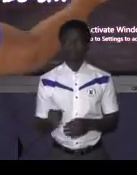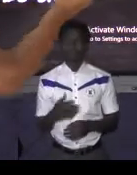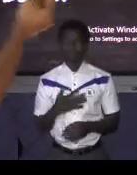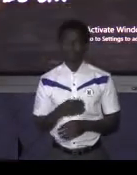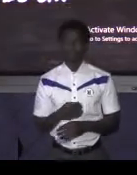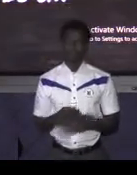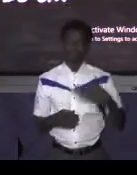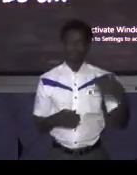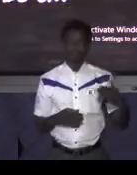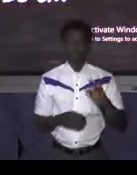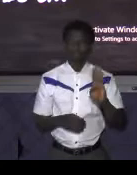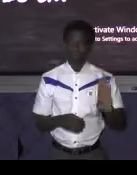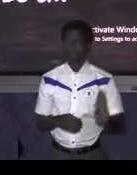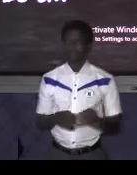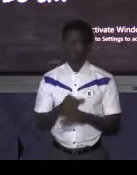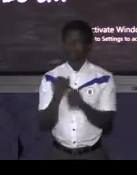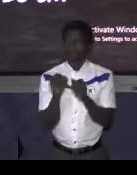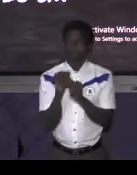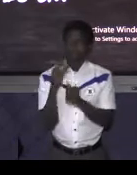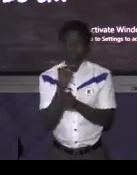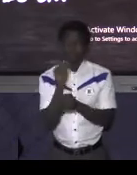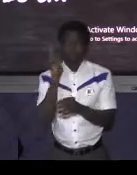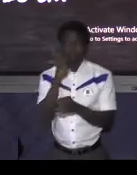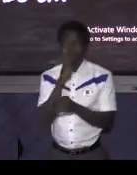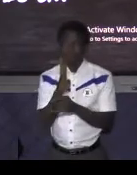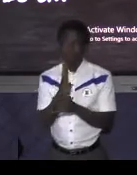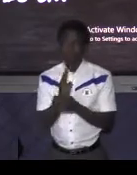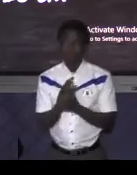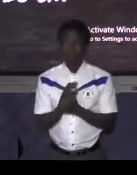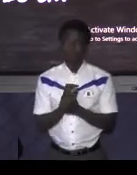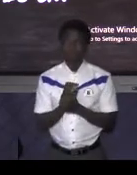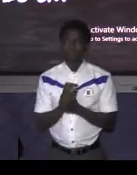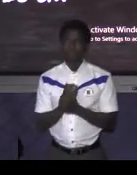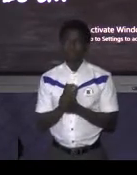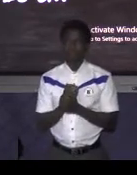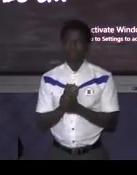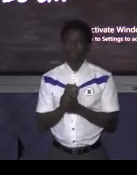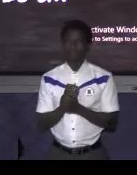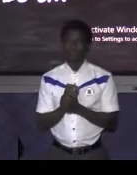B, then the area of A will be,